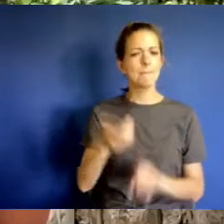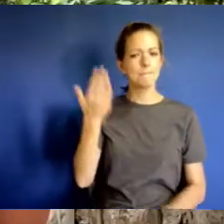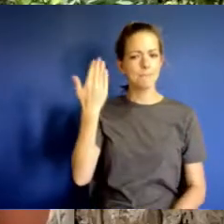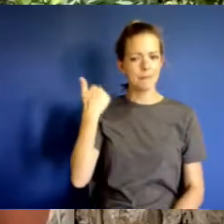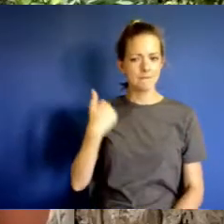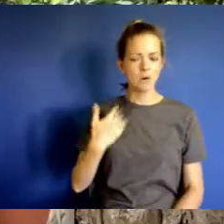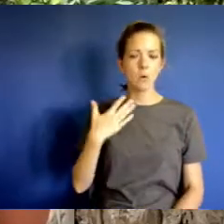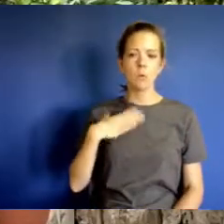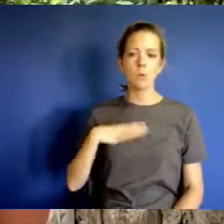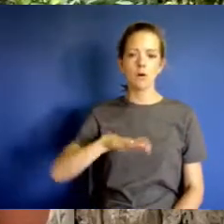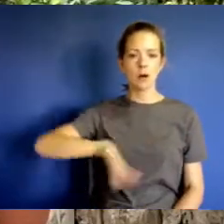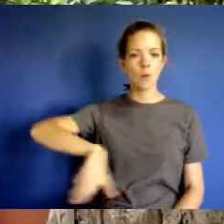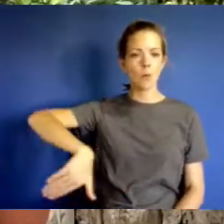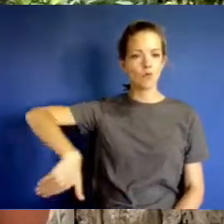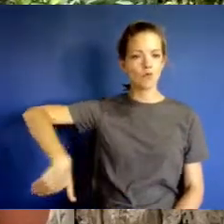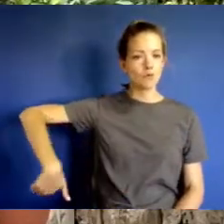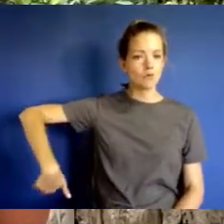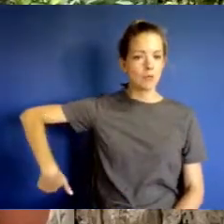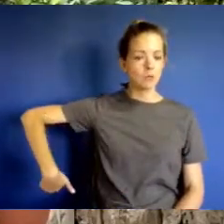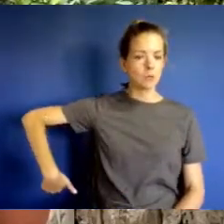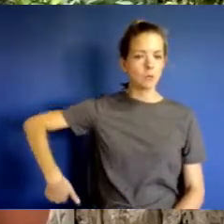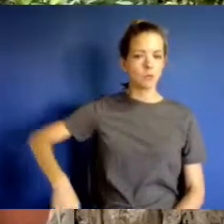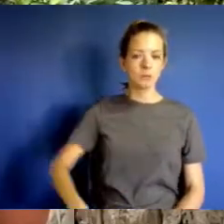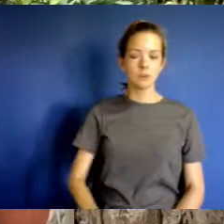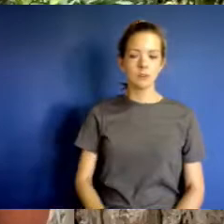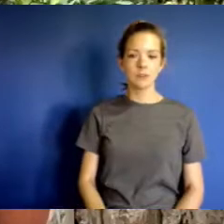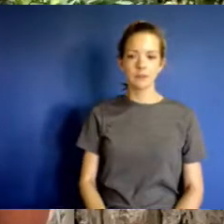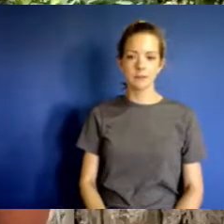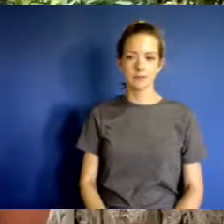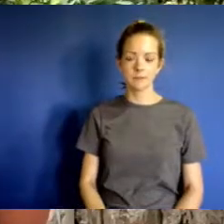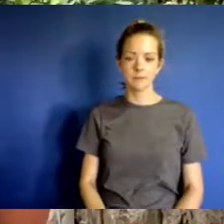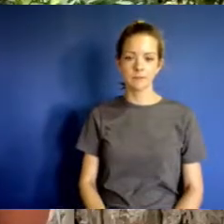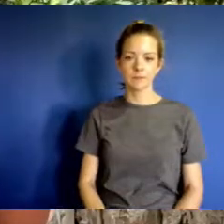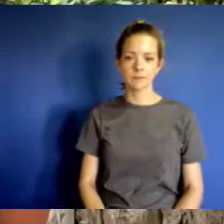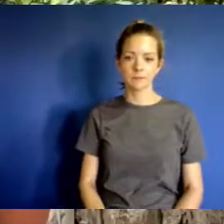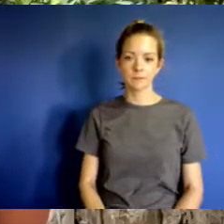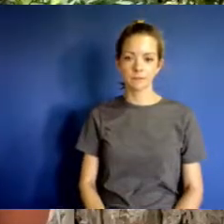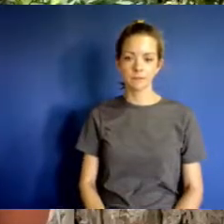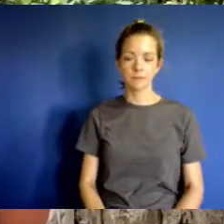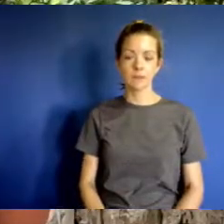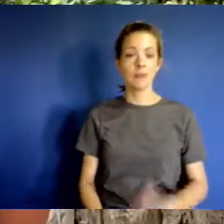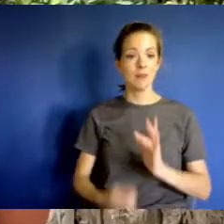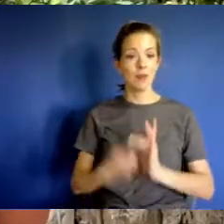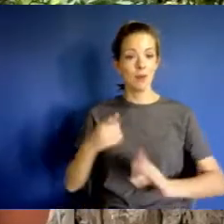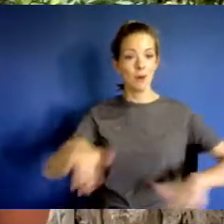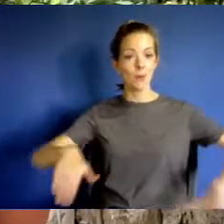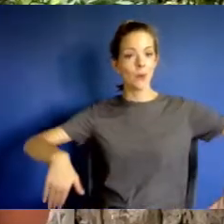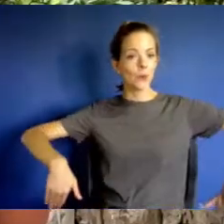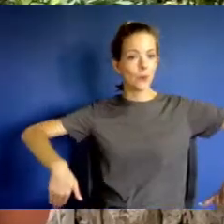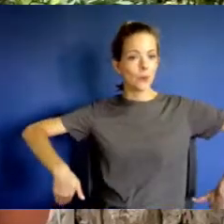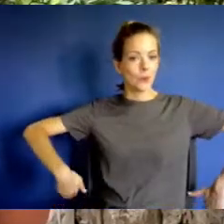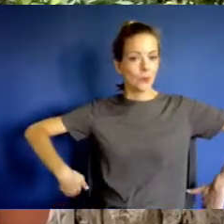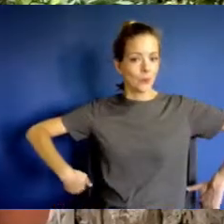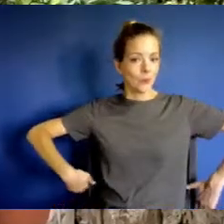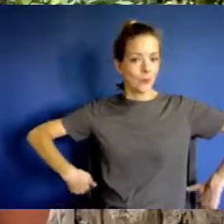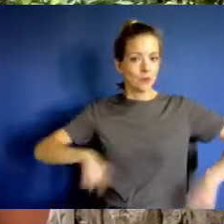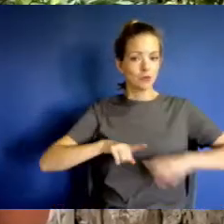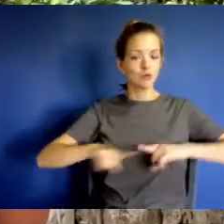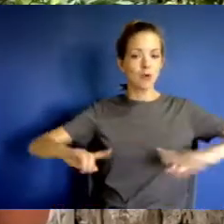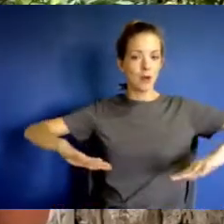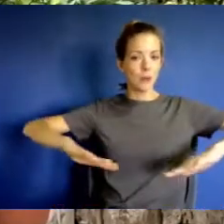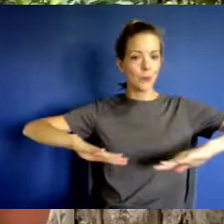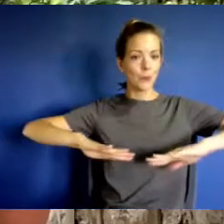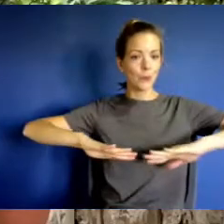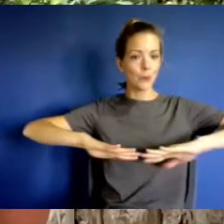Good. And then again, like we did before, if you want to take this left arm around the back and